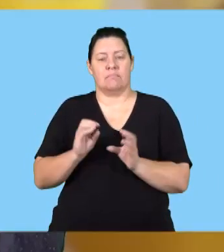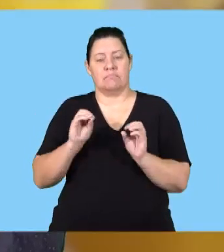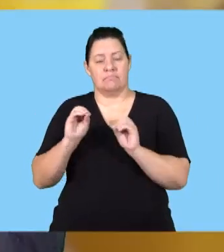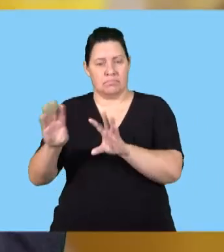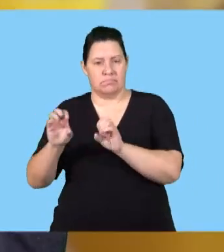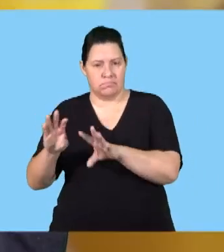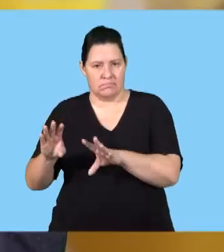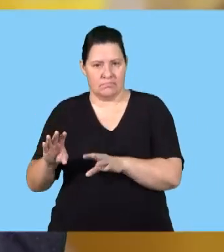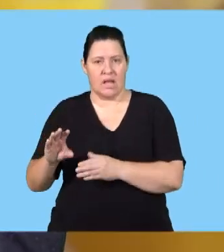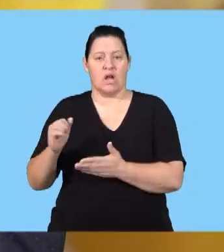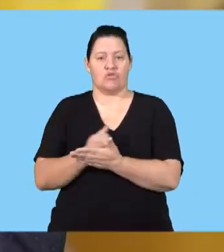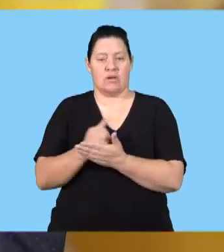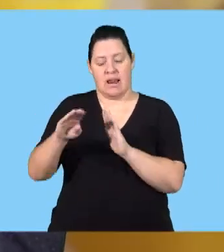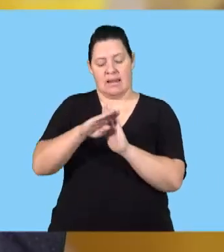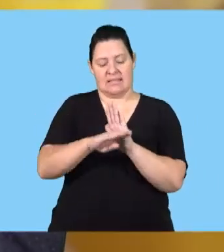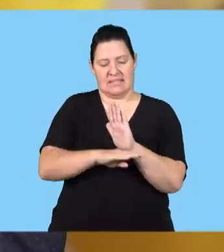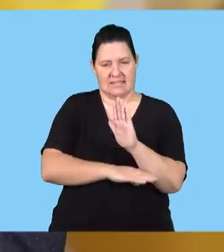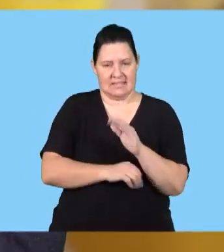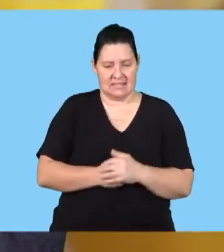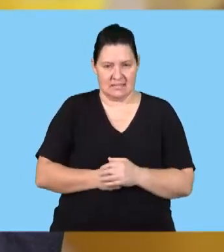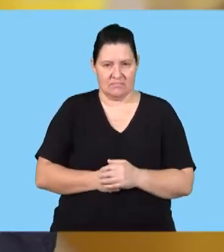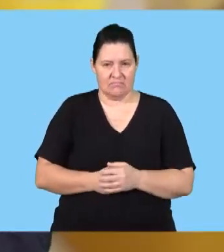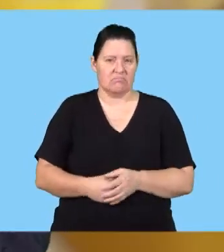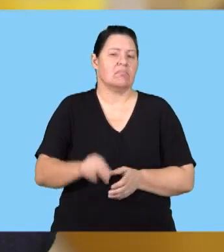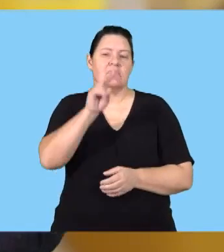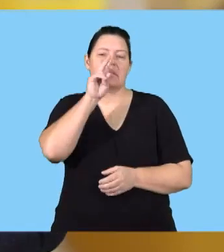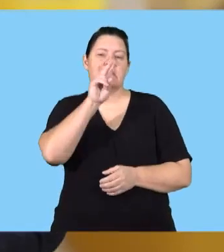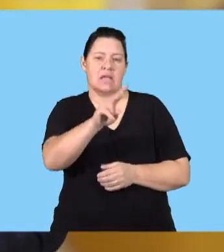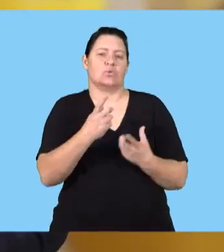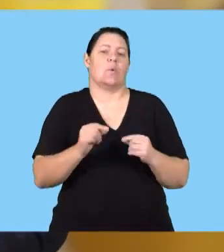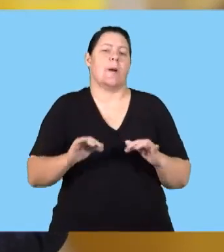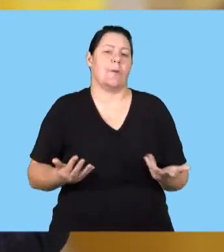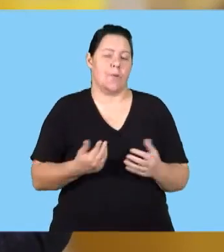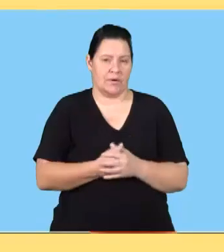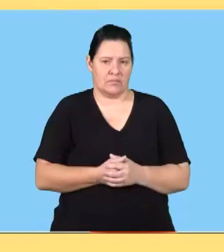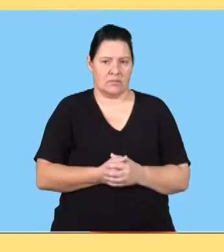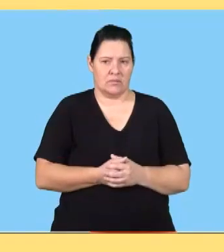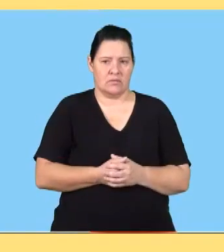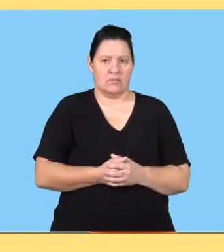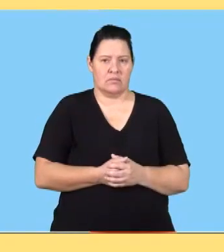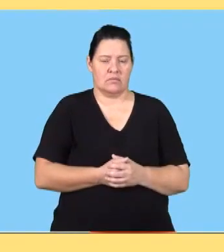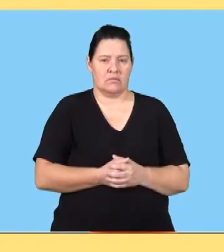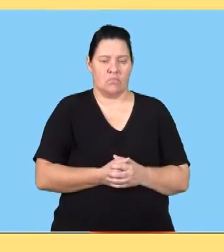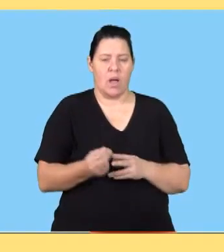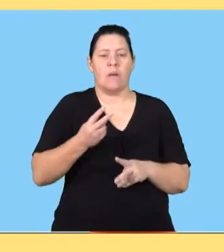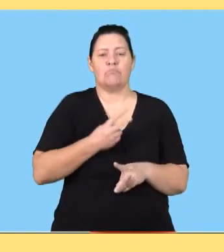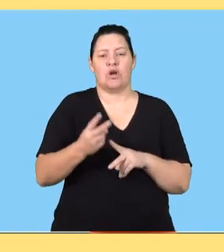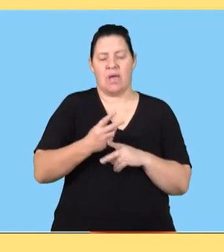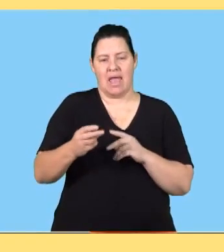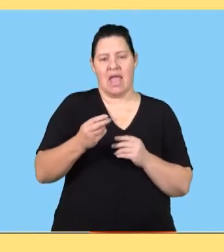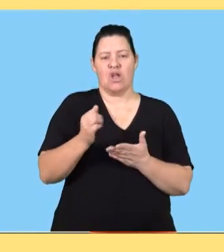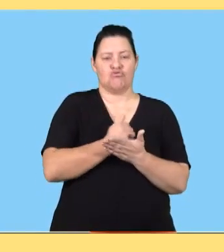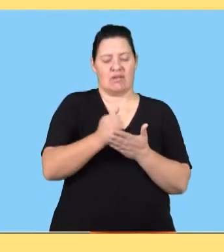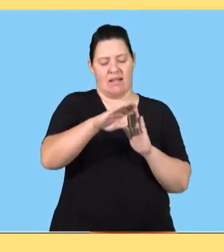to our creditors list. Let's see how we would do that if we were preparing